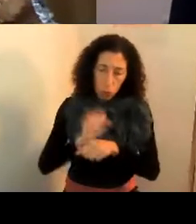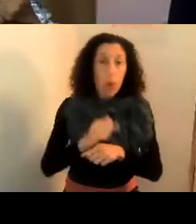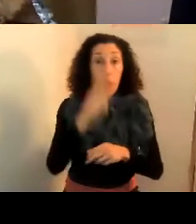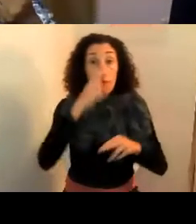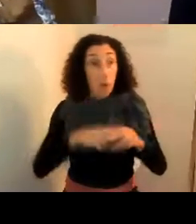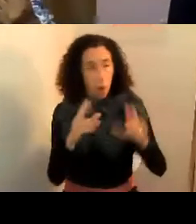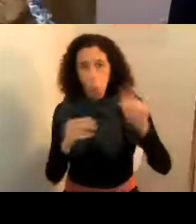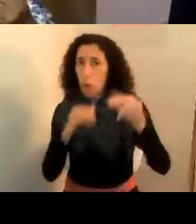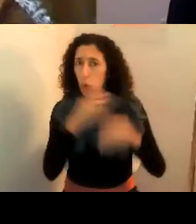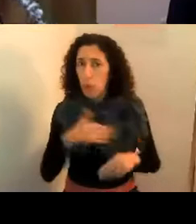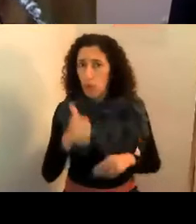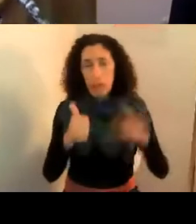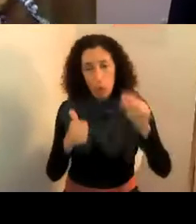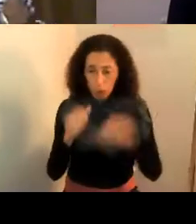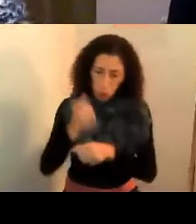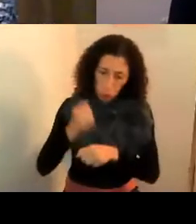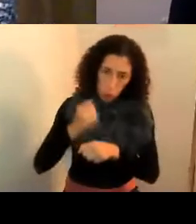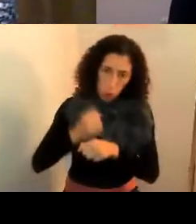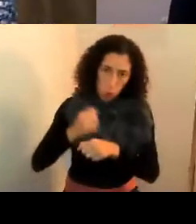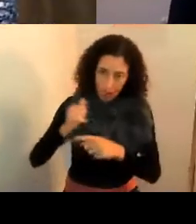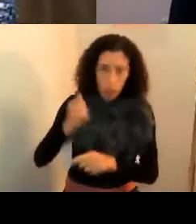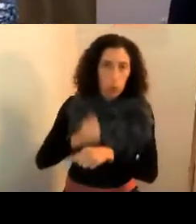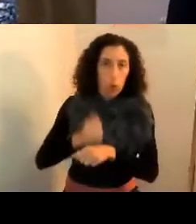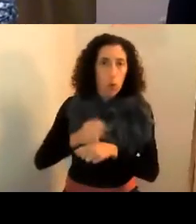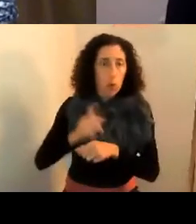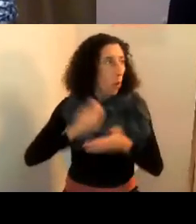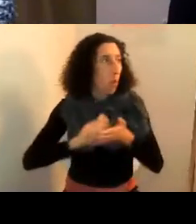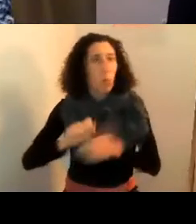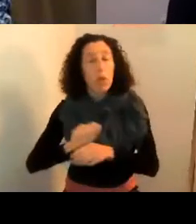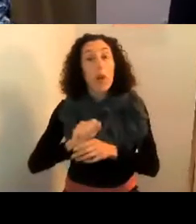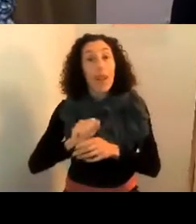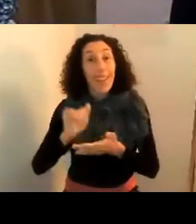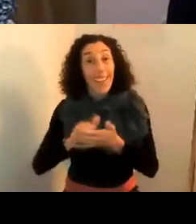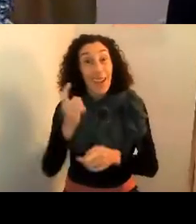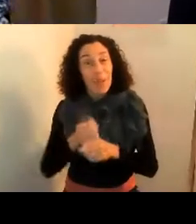the outside weight, we don't qualify it as important. And so